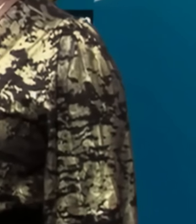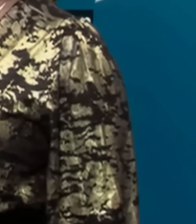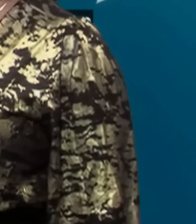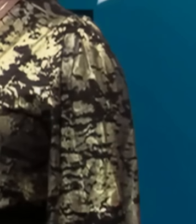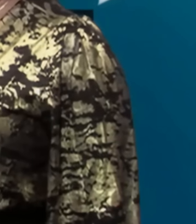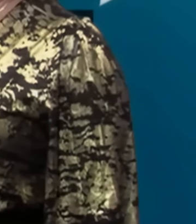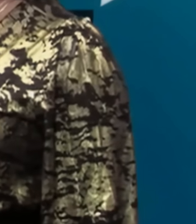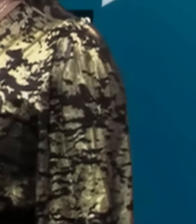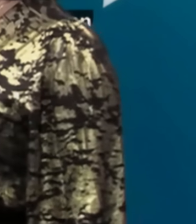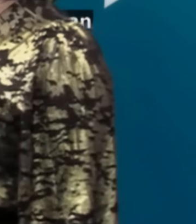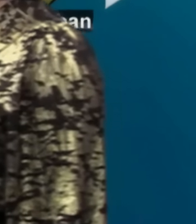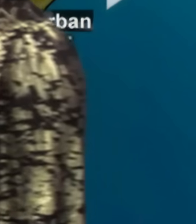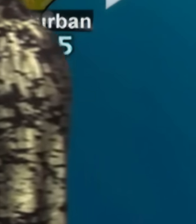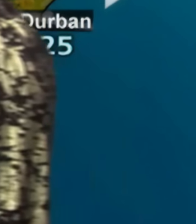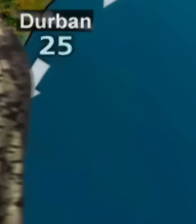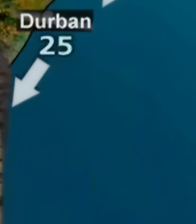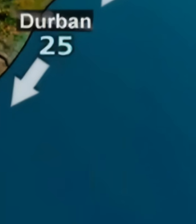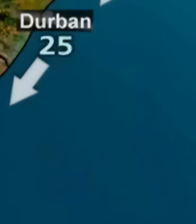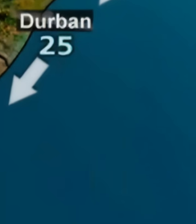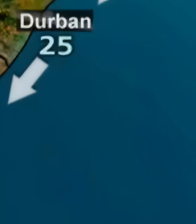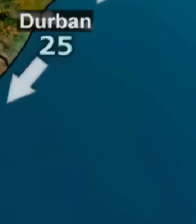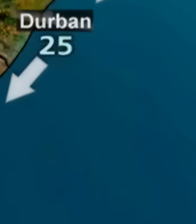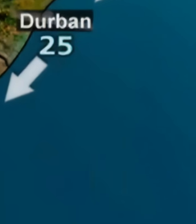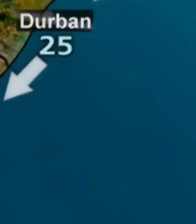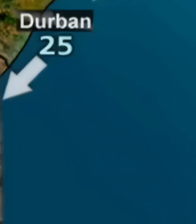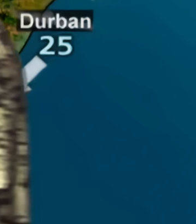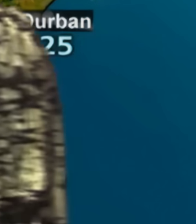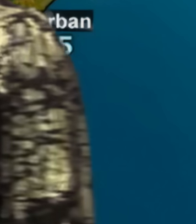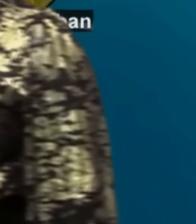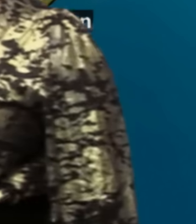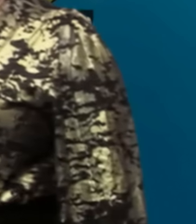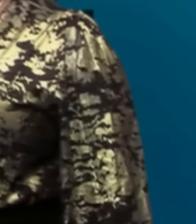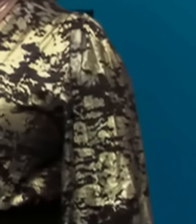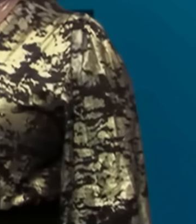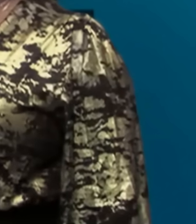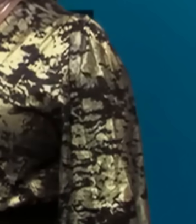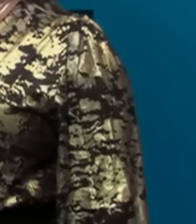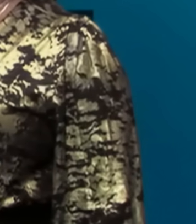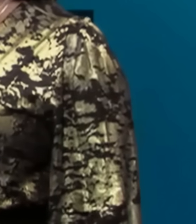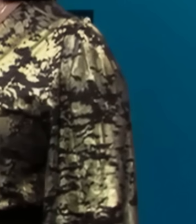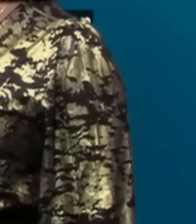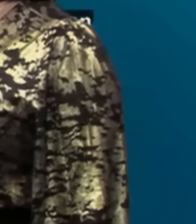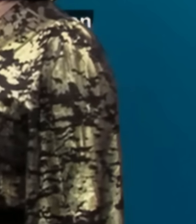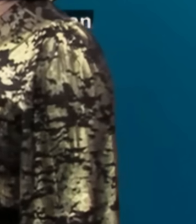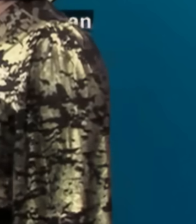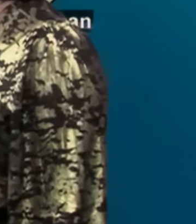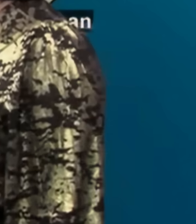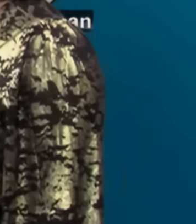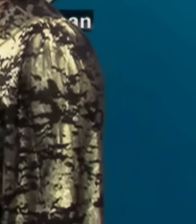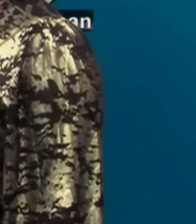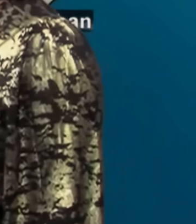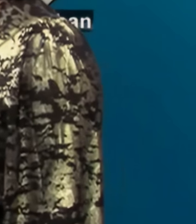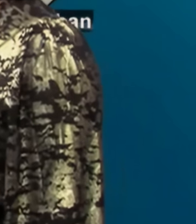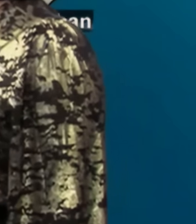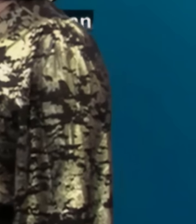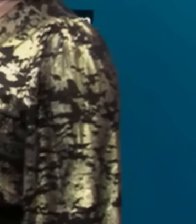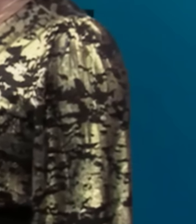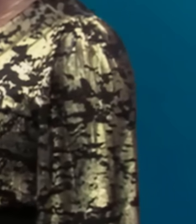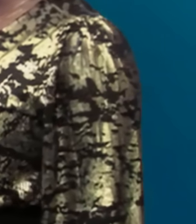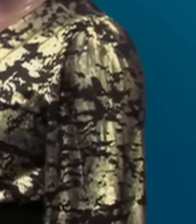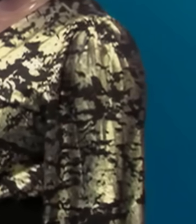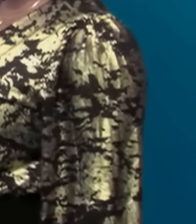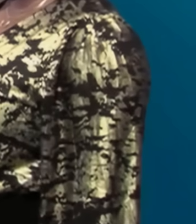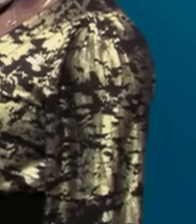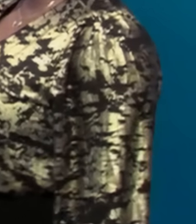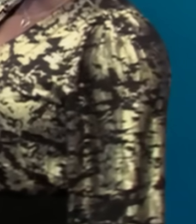le dikgonagalo tša dipula ka diperesente tše 60 dikarolong tše dingwe tša naga go tla be go pipile maru re tšwela pele jalo le tšona ga re lebelela jalo go la go